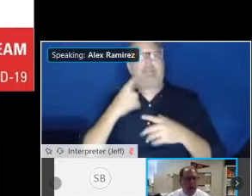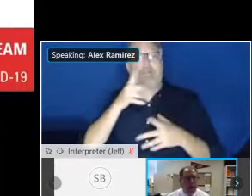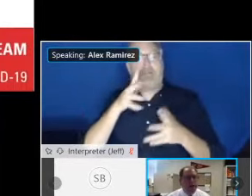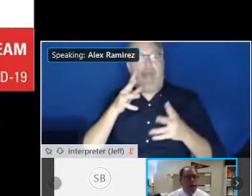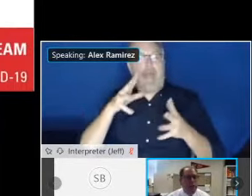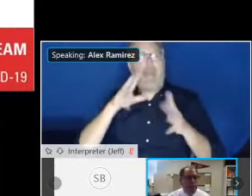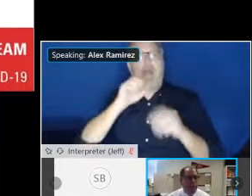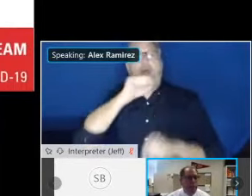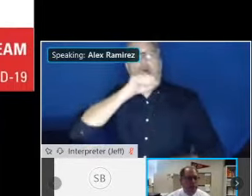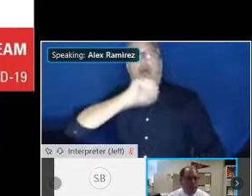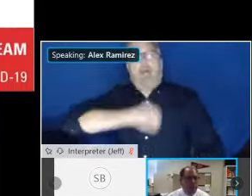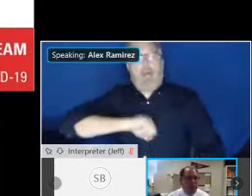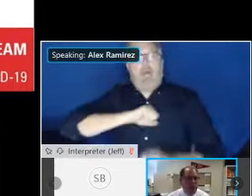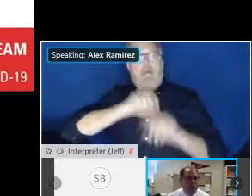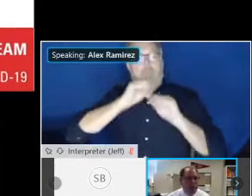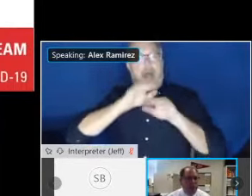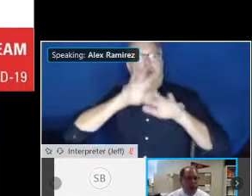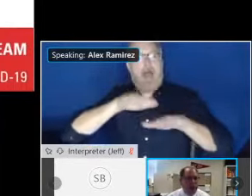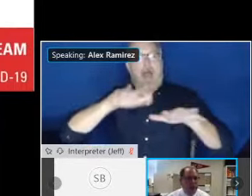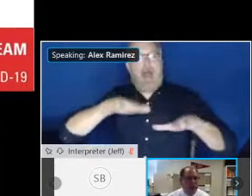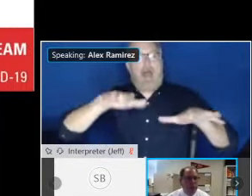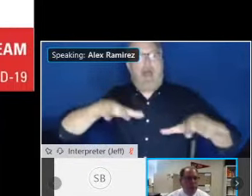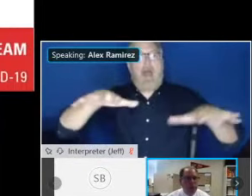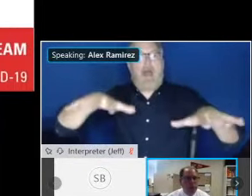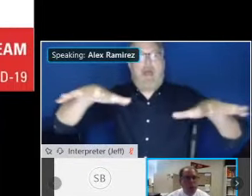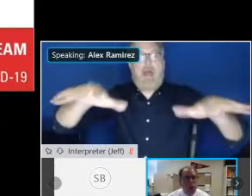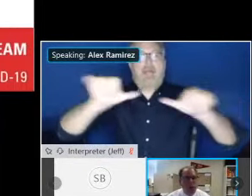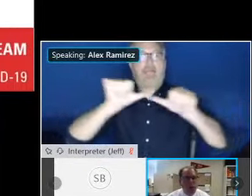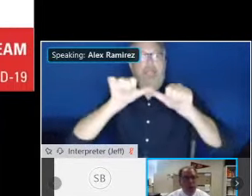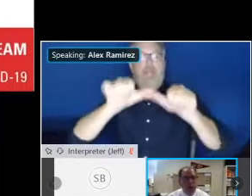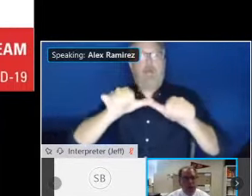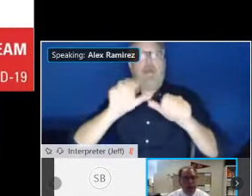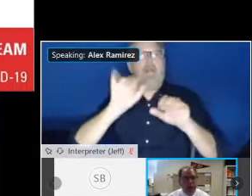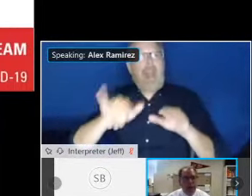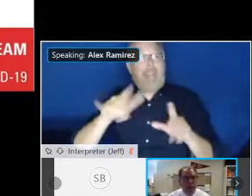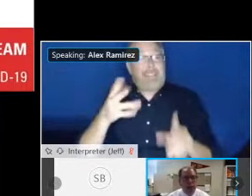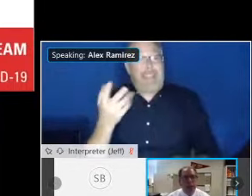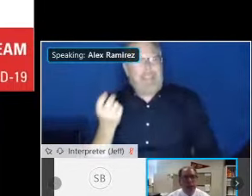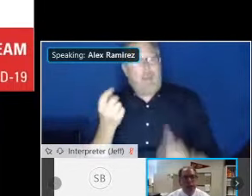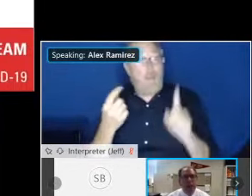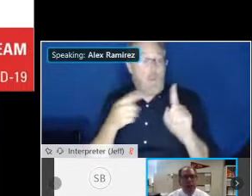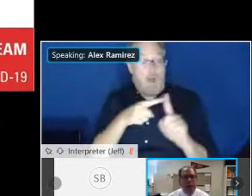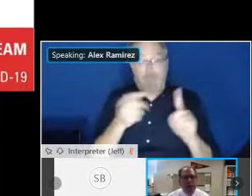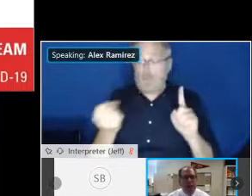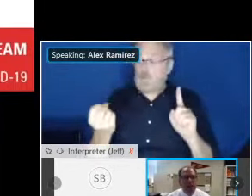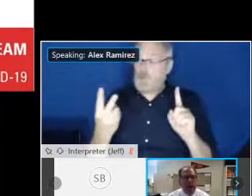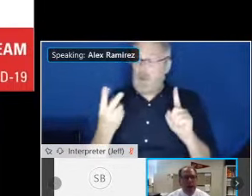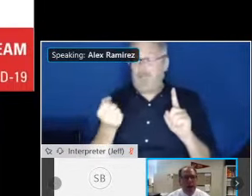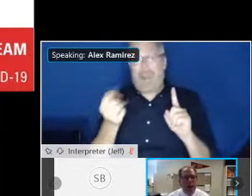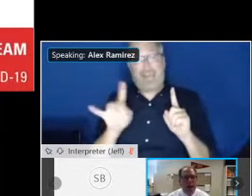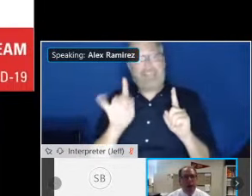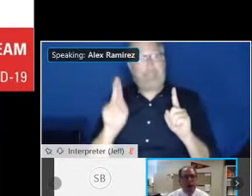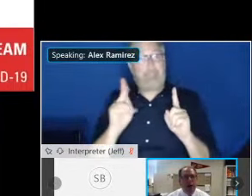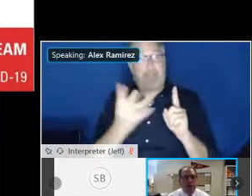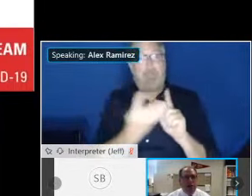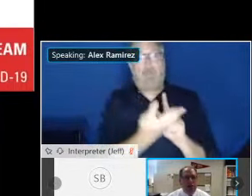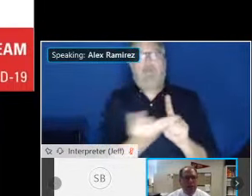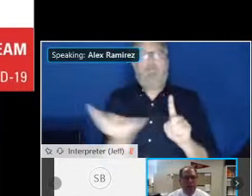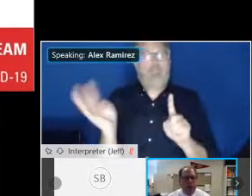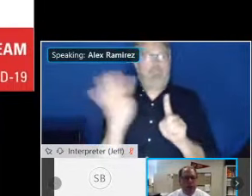stays in the air, and the transmissibility rate of that is closer to 12 to 18. So dramatically much